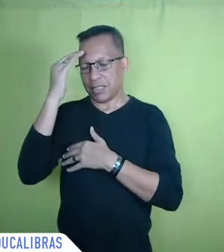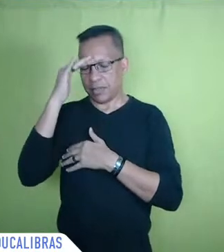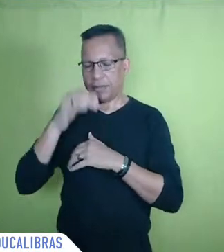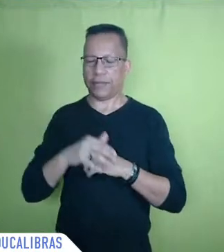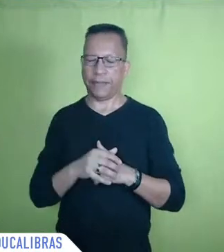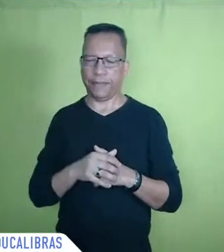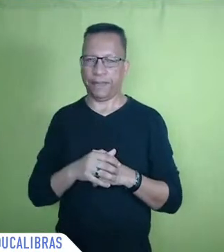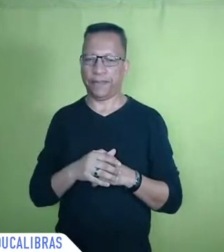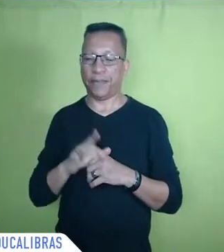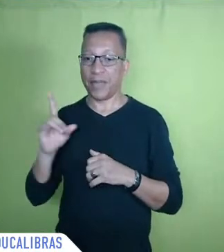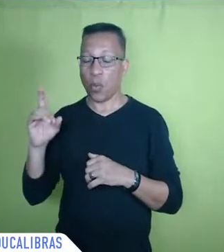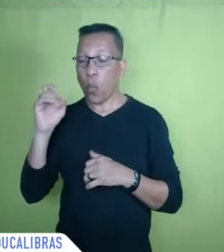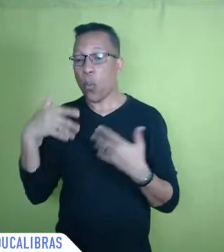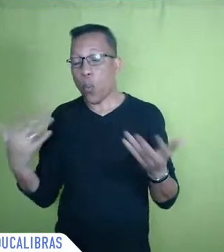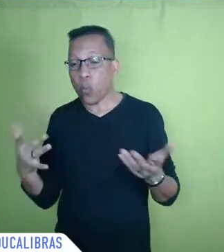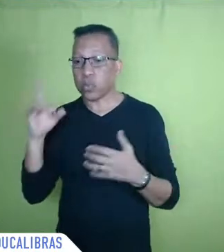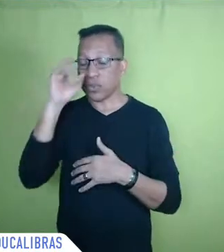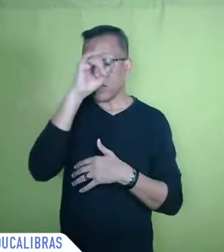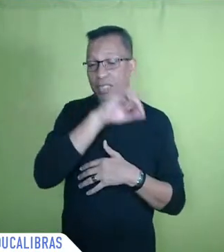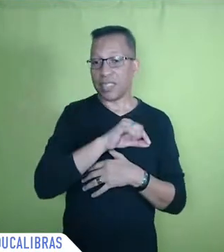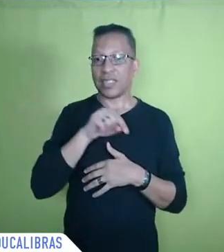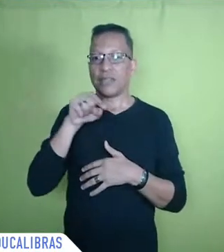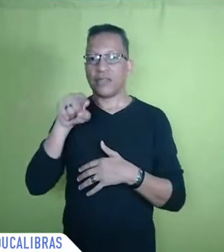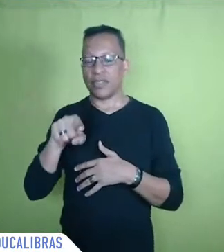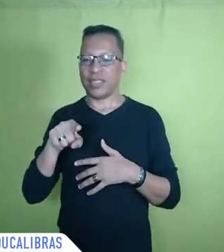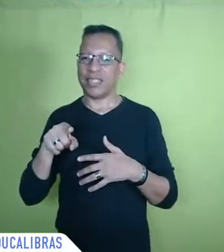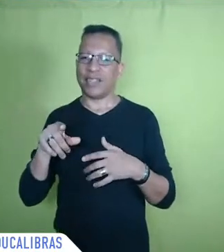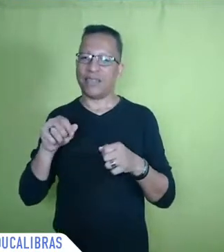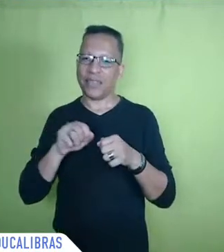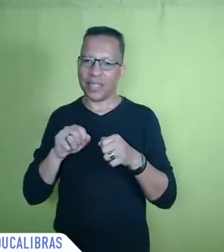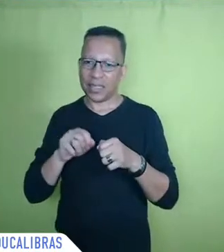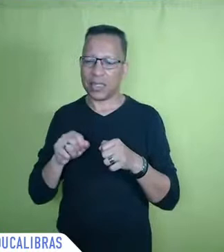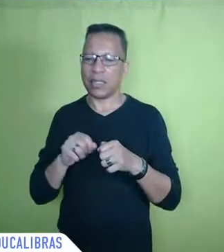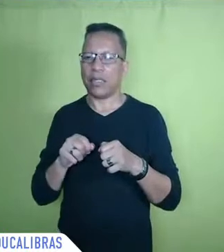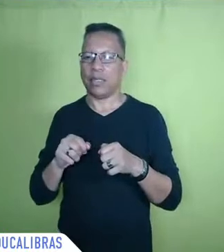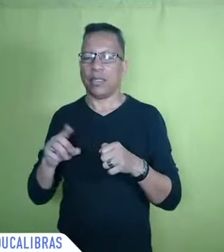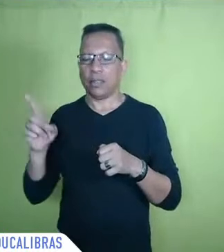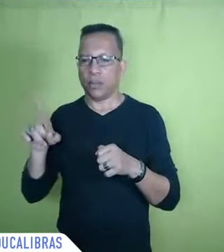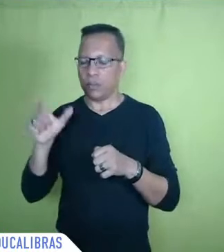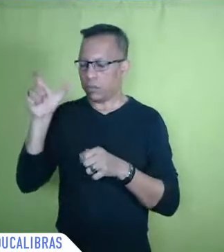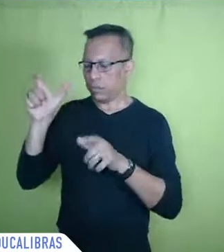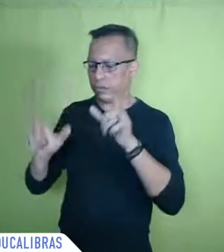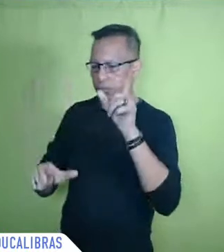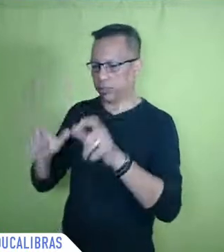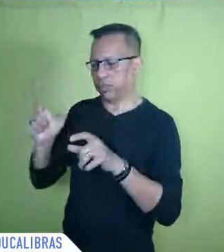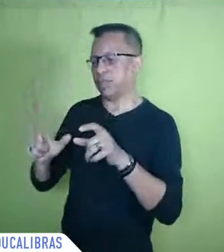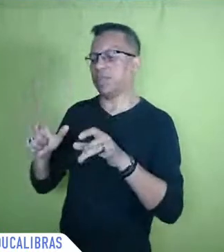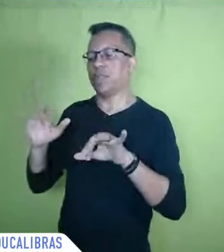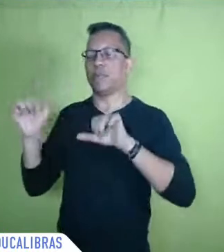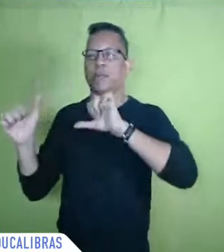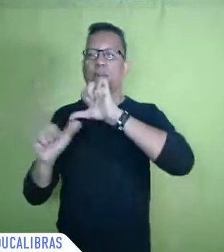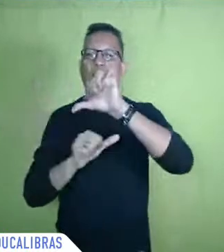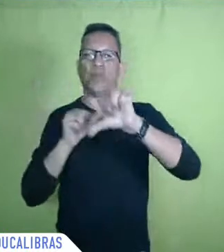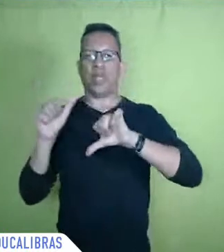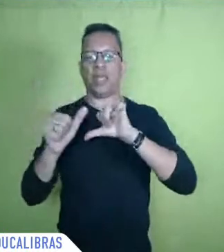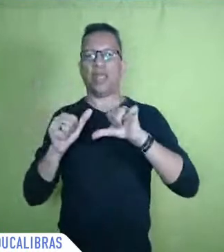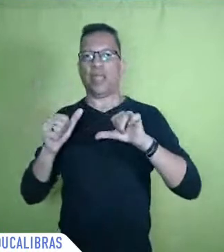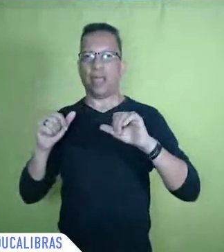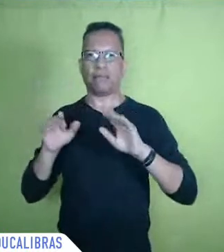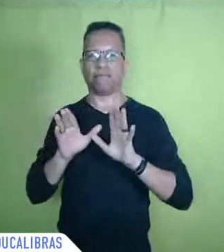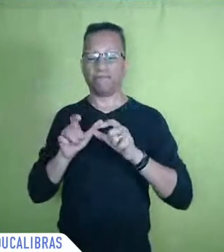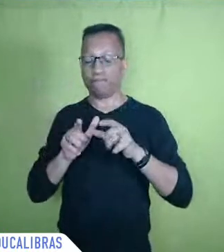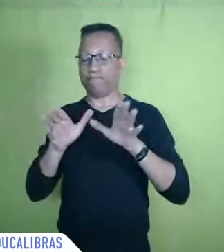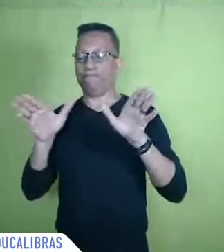be taken ahead with other changes. There is a lot of difficulty when you try to work